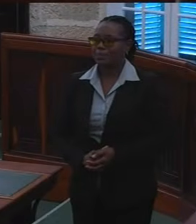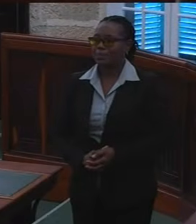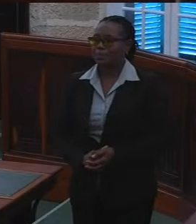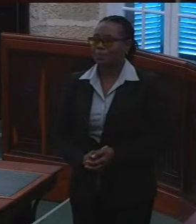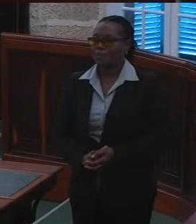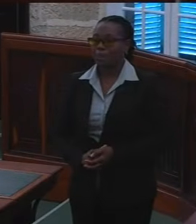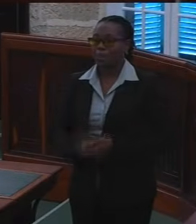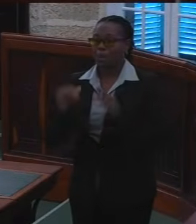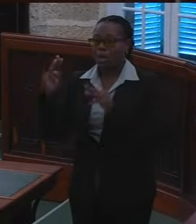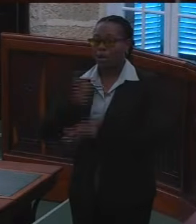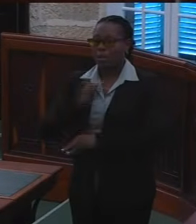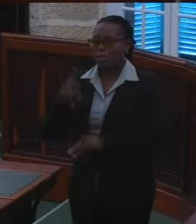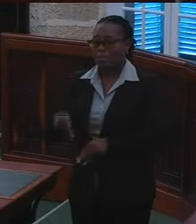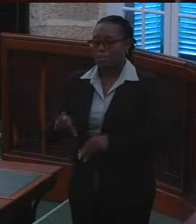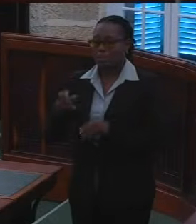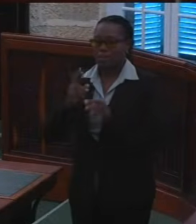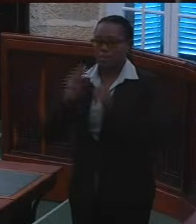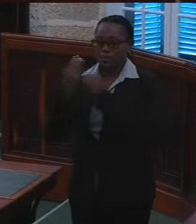Honourable member for Microsoft.